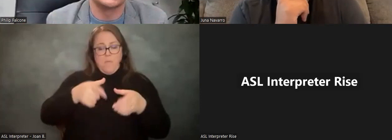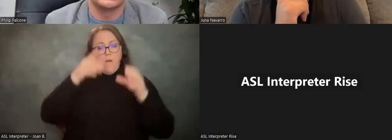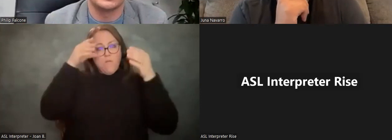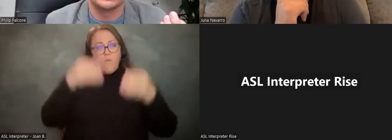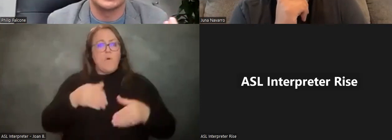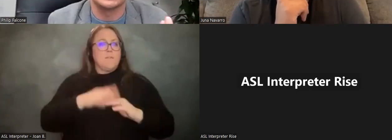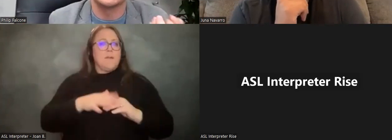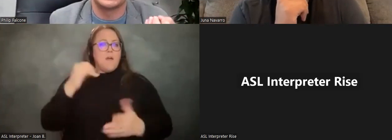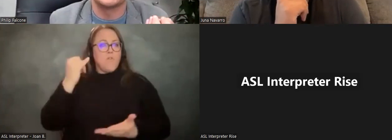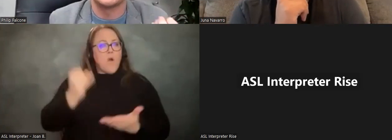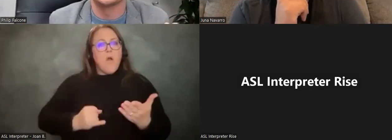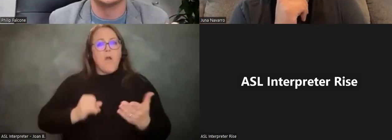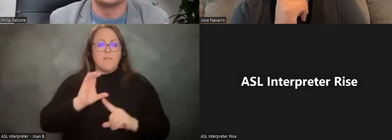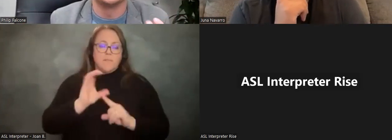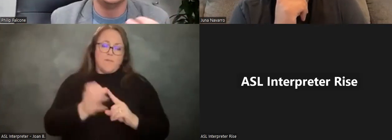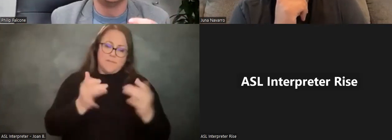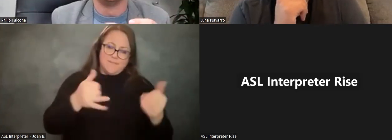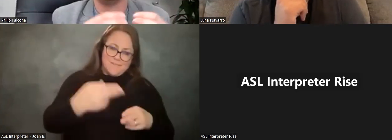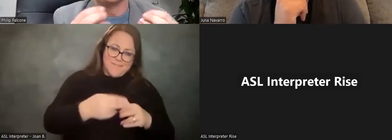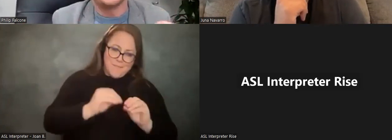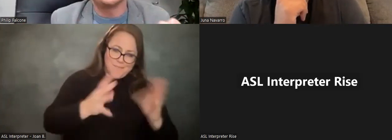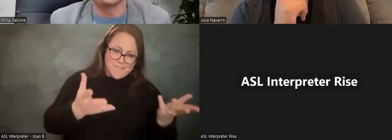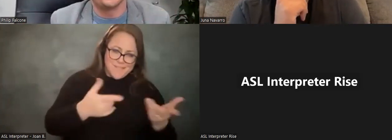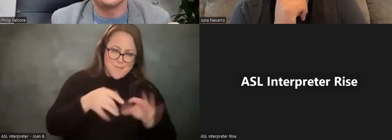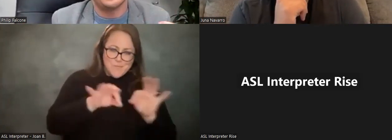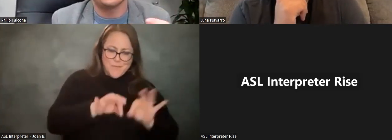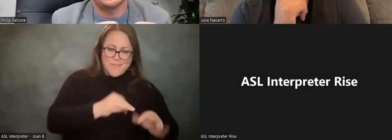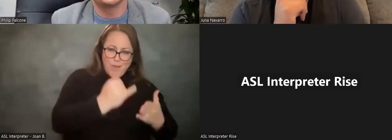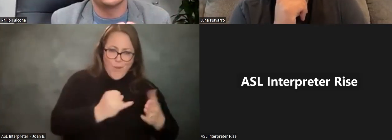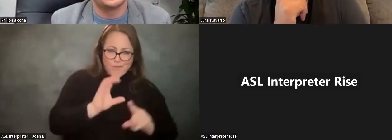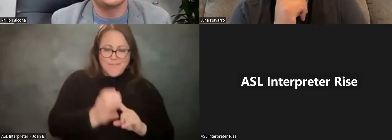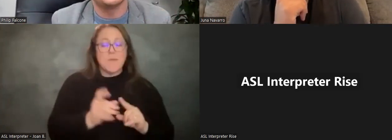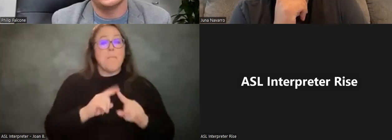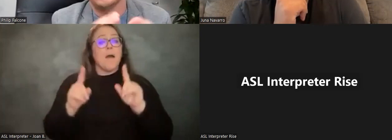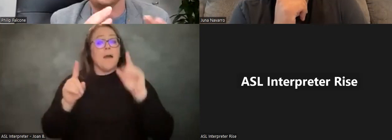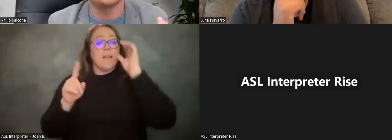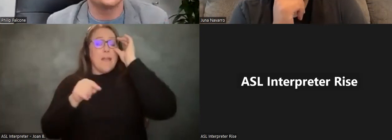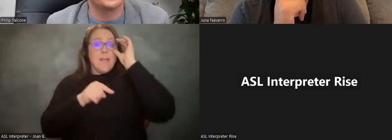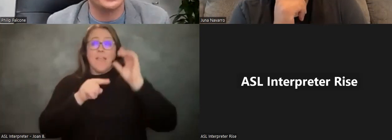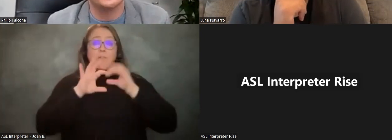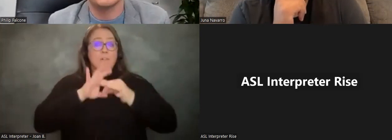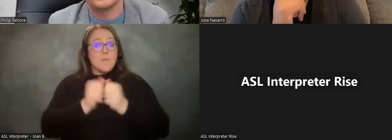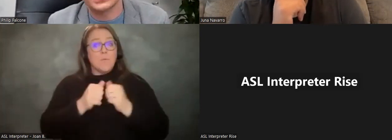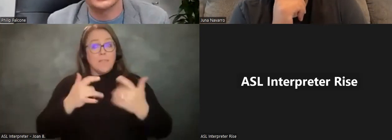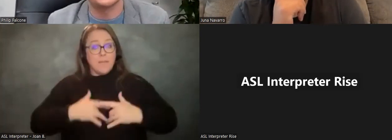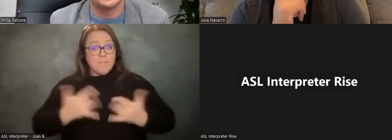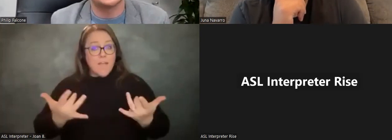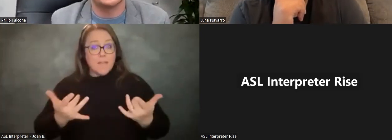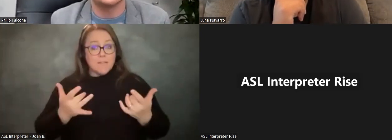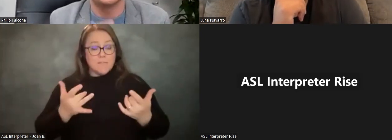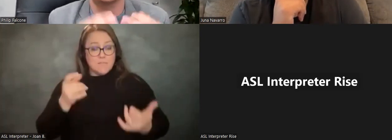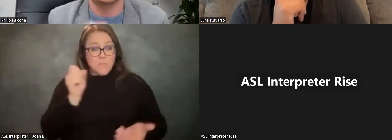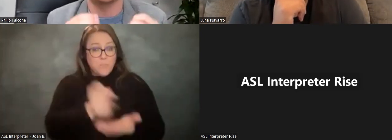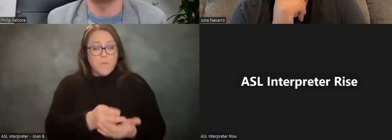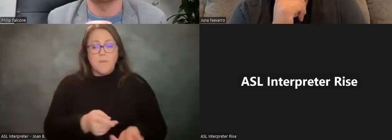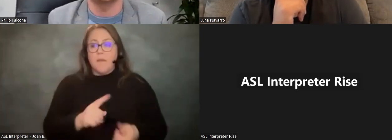and cultural affairs. So I guess the name kind of helps with that. But to break down even more than that, they do a lot with event permitting, festivals, things like